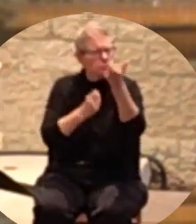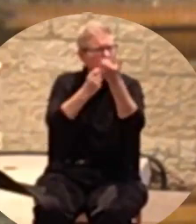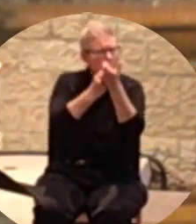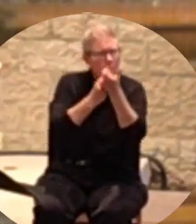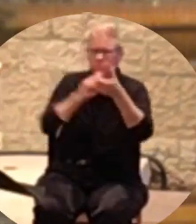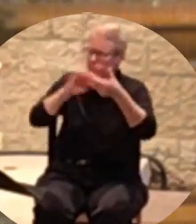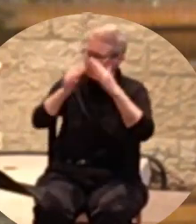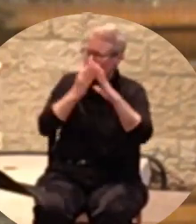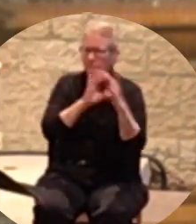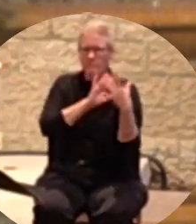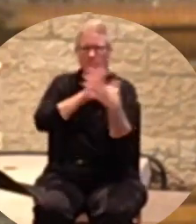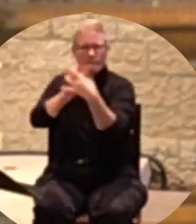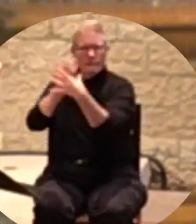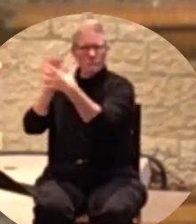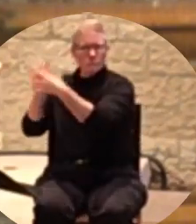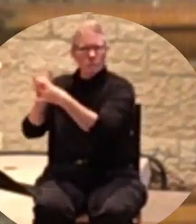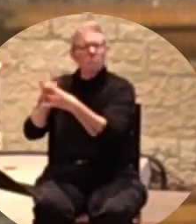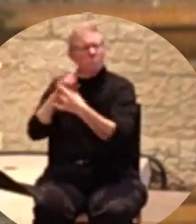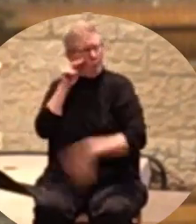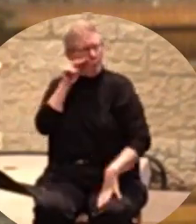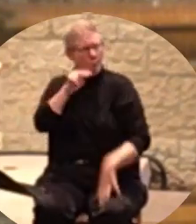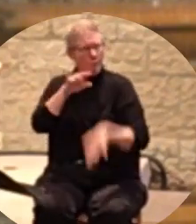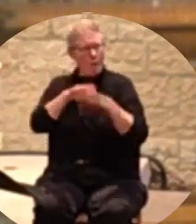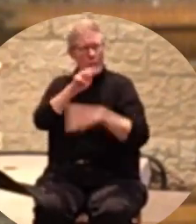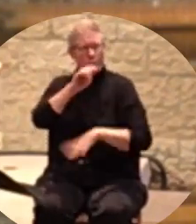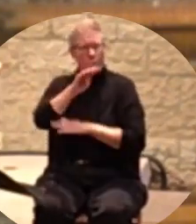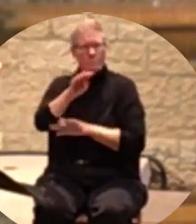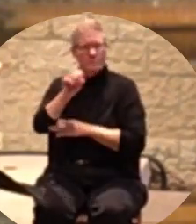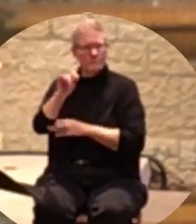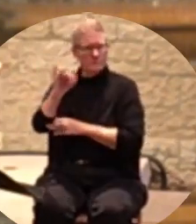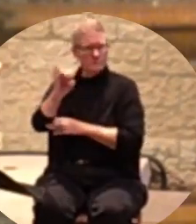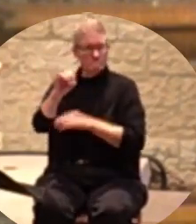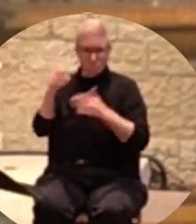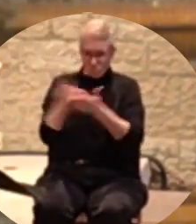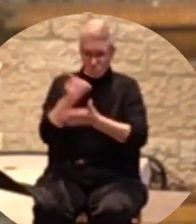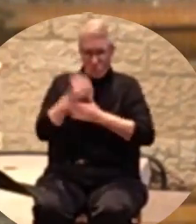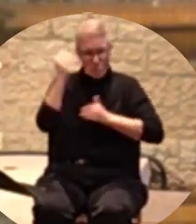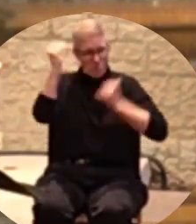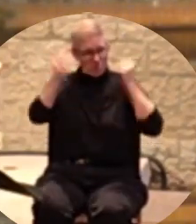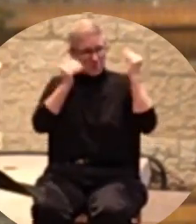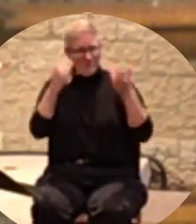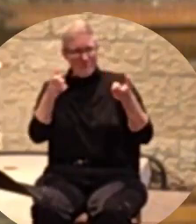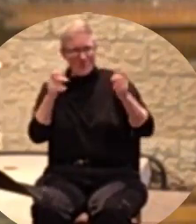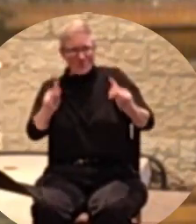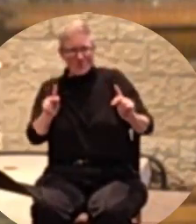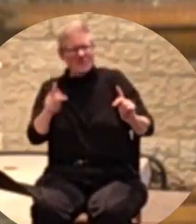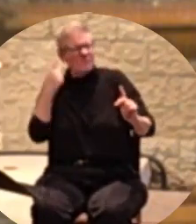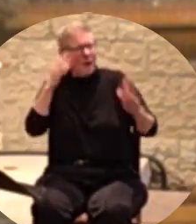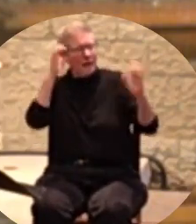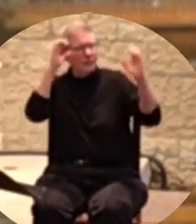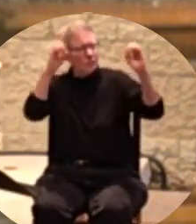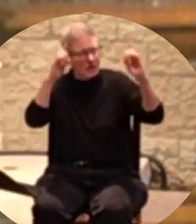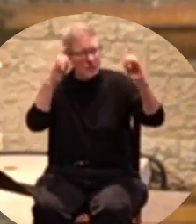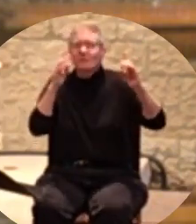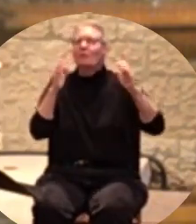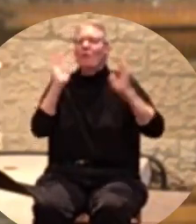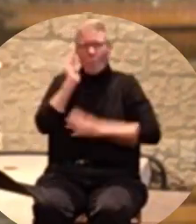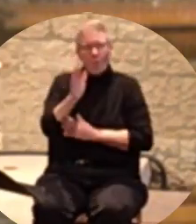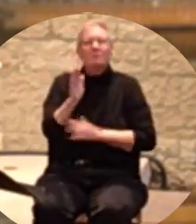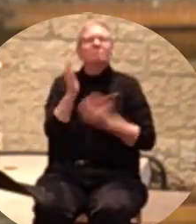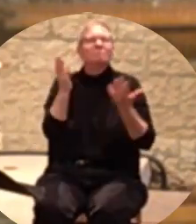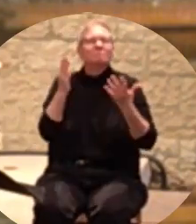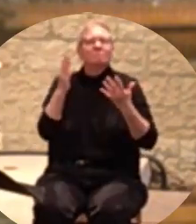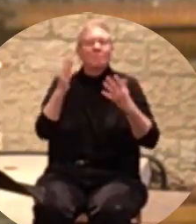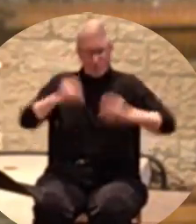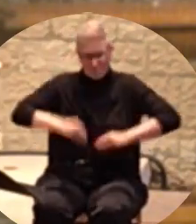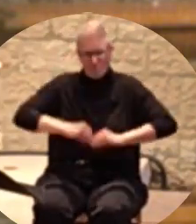check that out on our website. New adult education opportunities are coming to you in your home via Zoom. There's